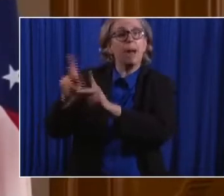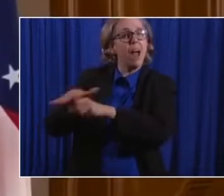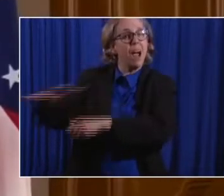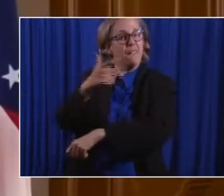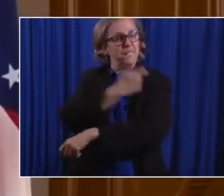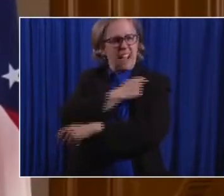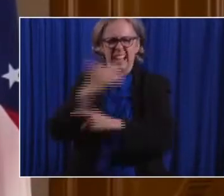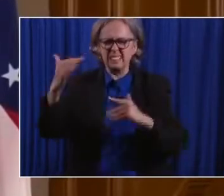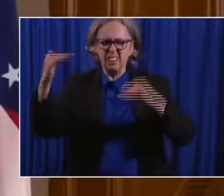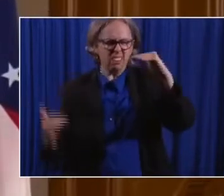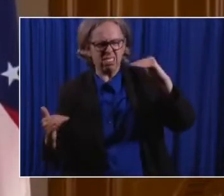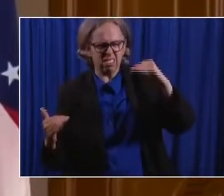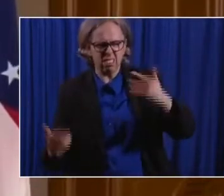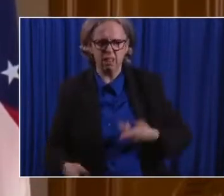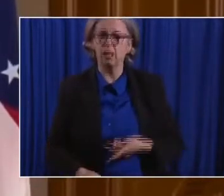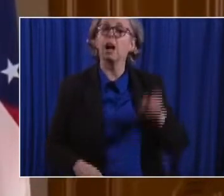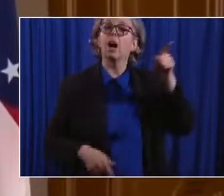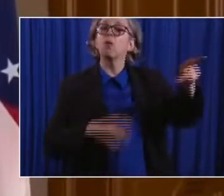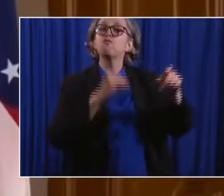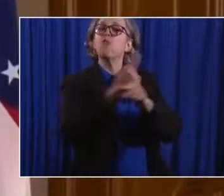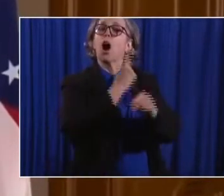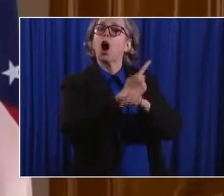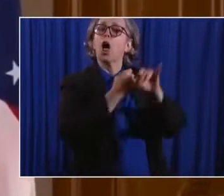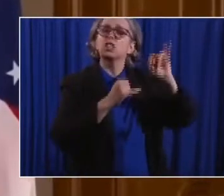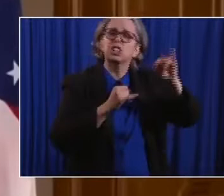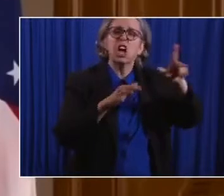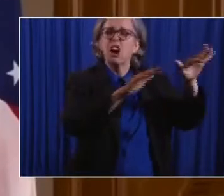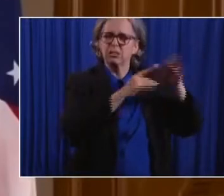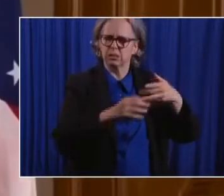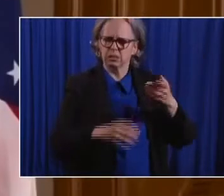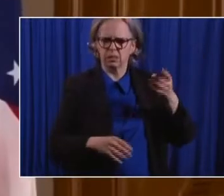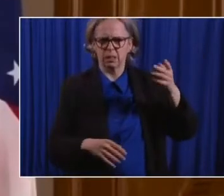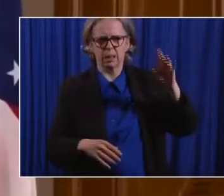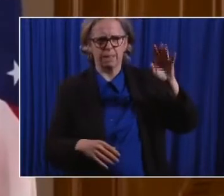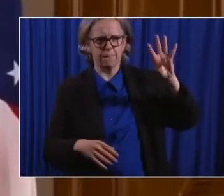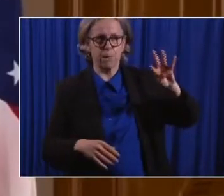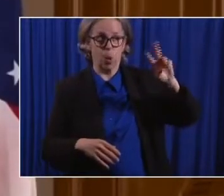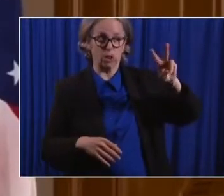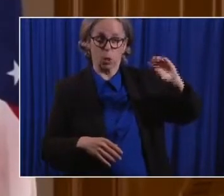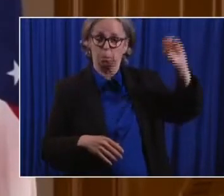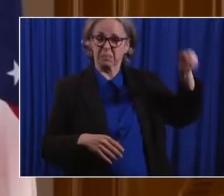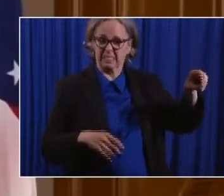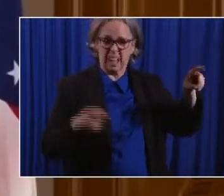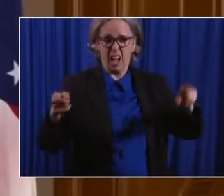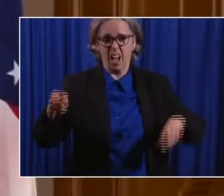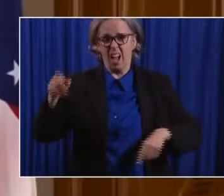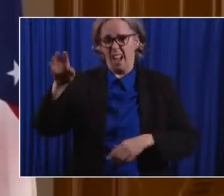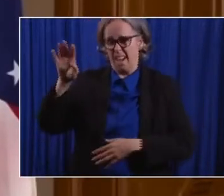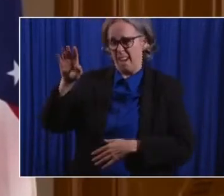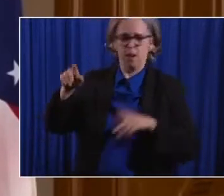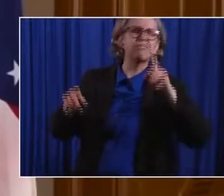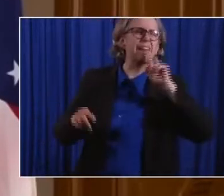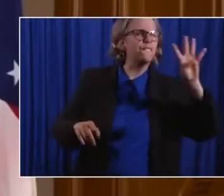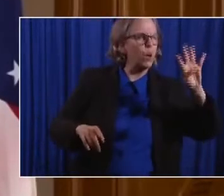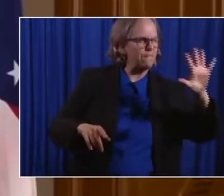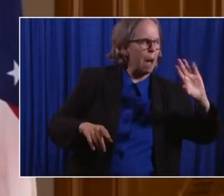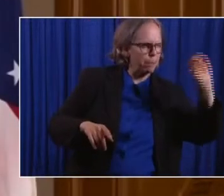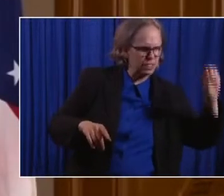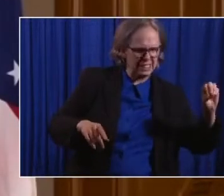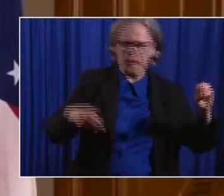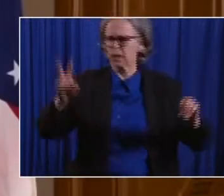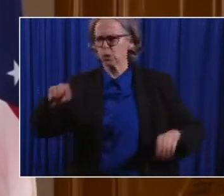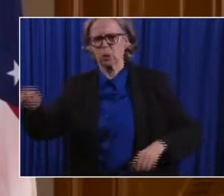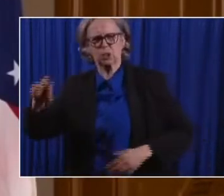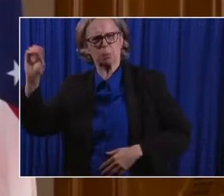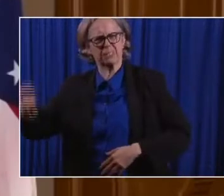42% compared to about 45%. So, excuse me, 22% compared to approximately 45%. So 22%